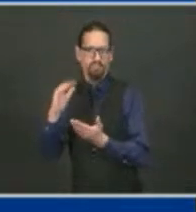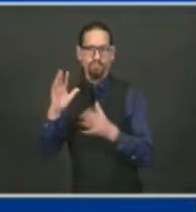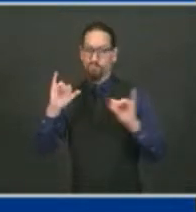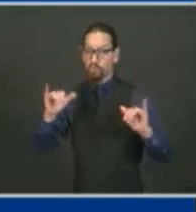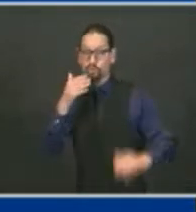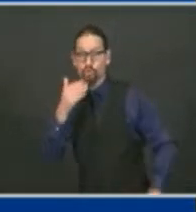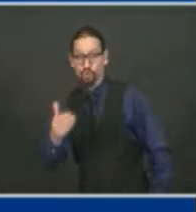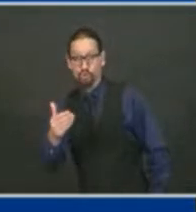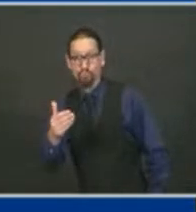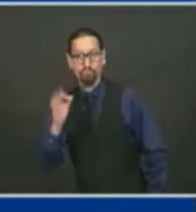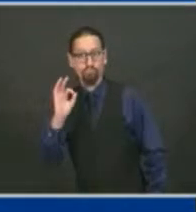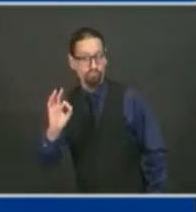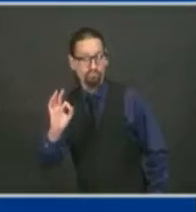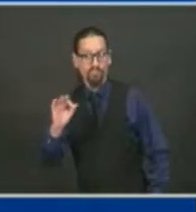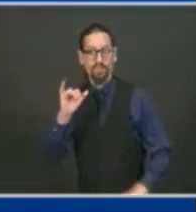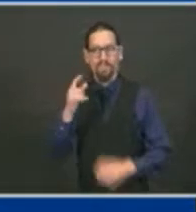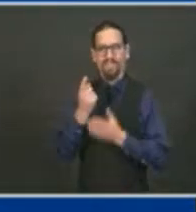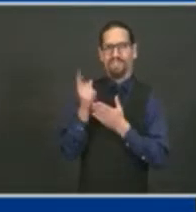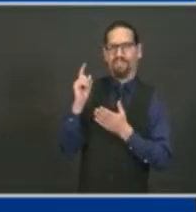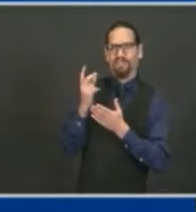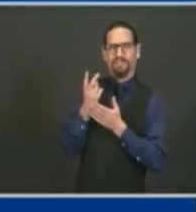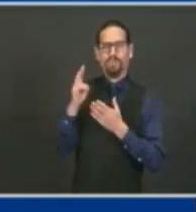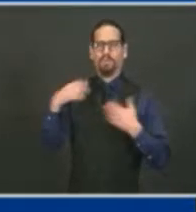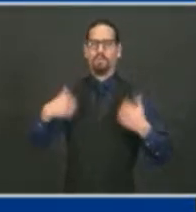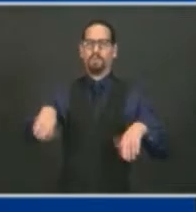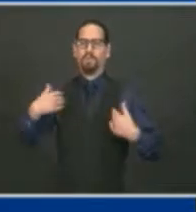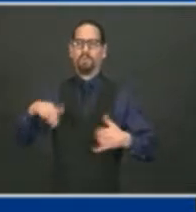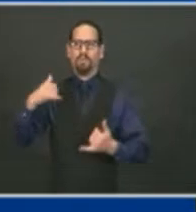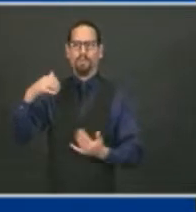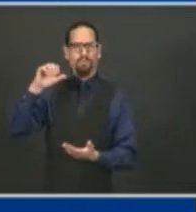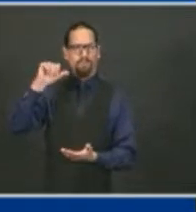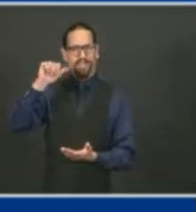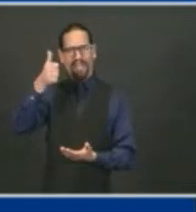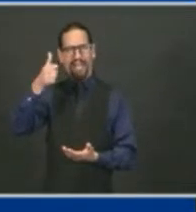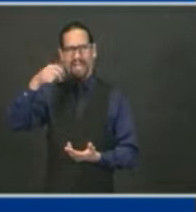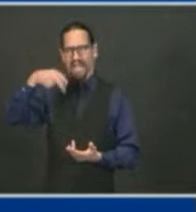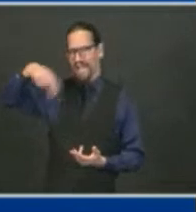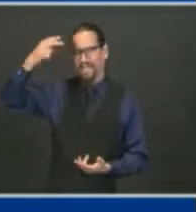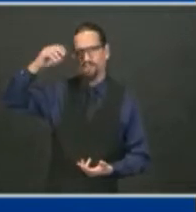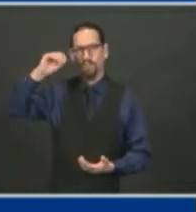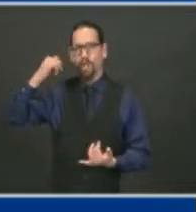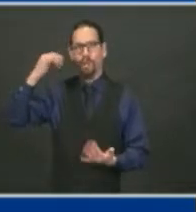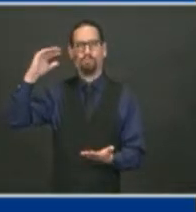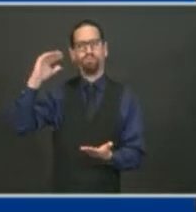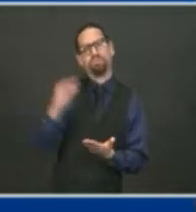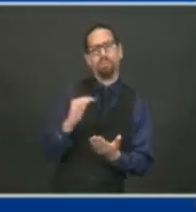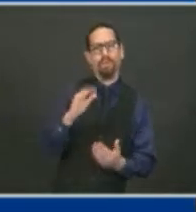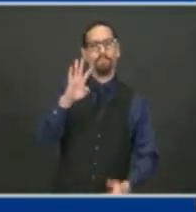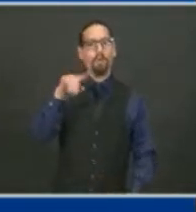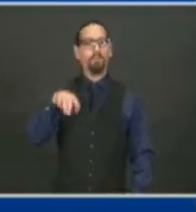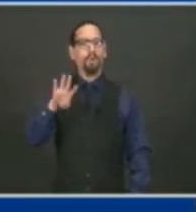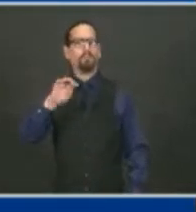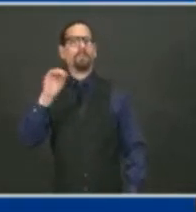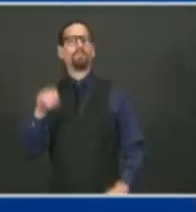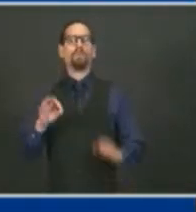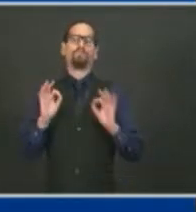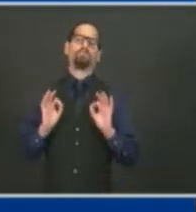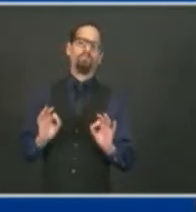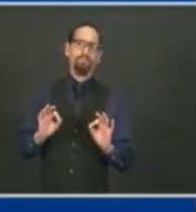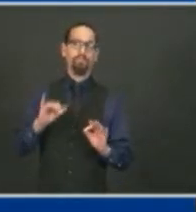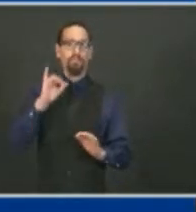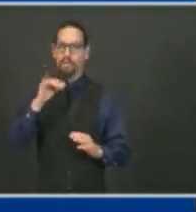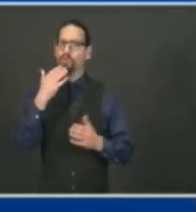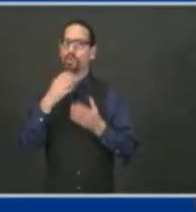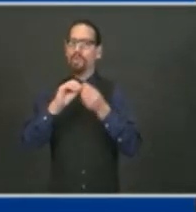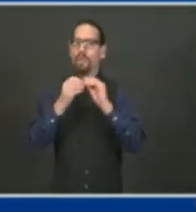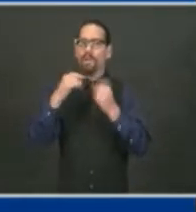were at 10%, and now we're at 4.4%. So we're certainly headed in the right direction.